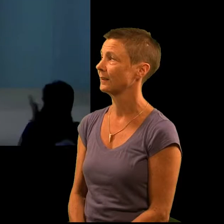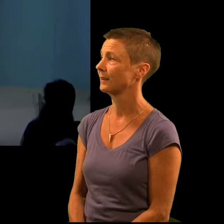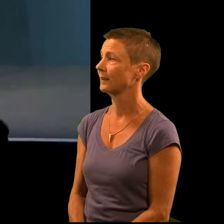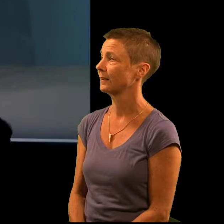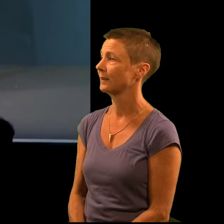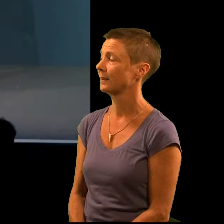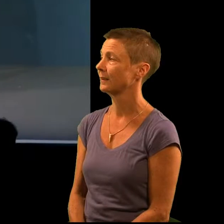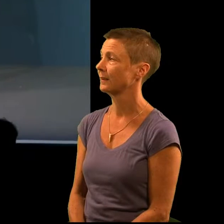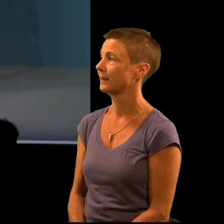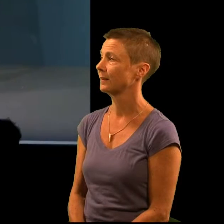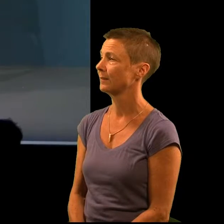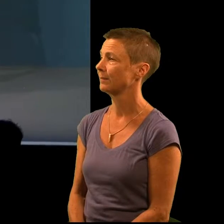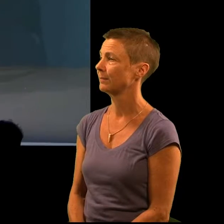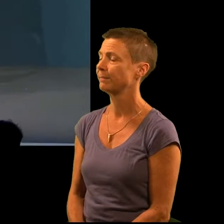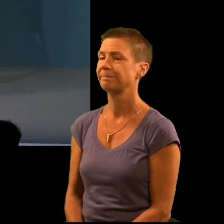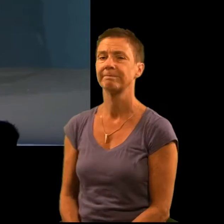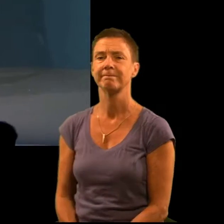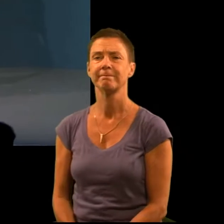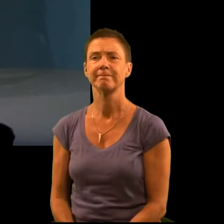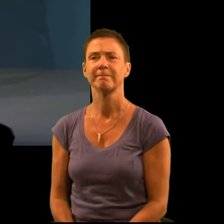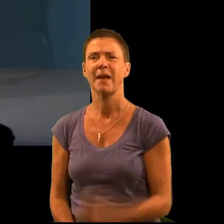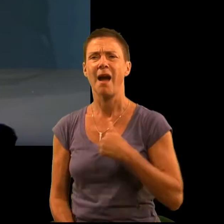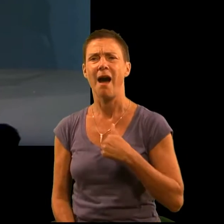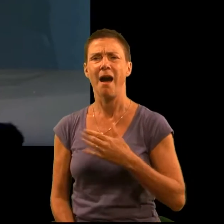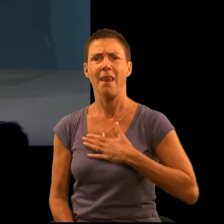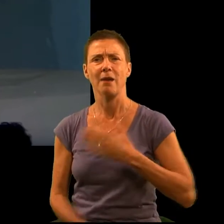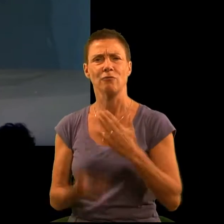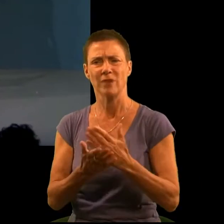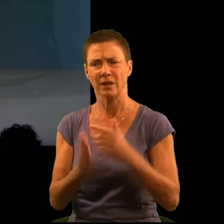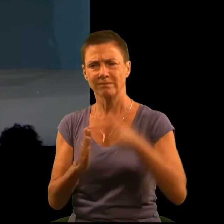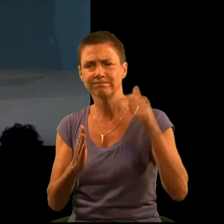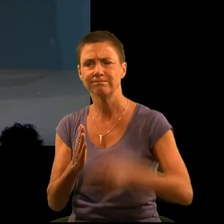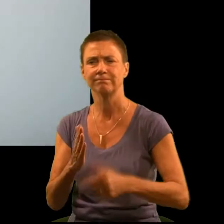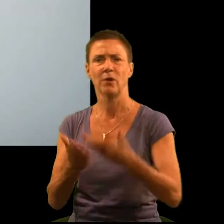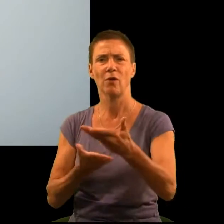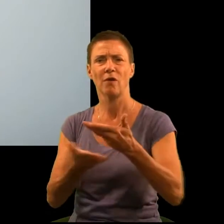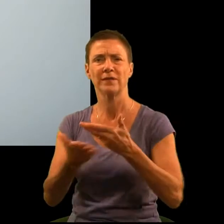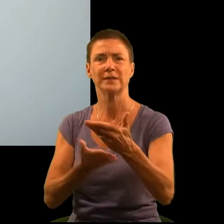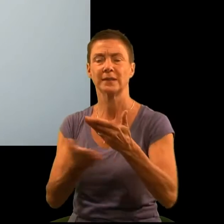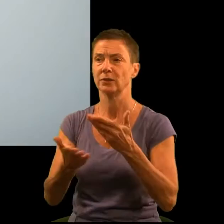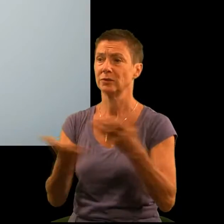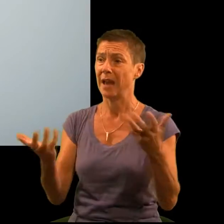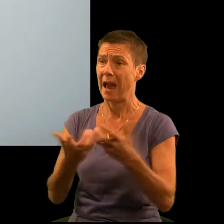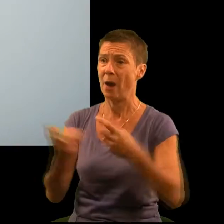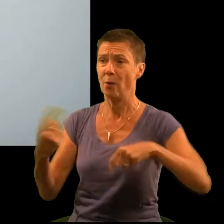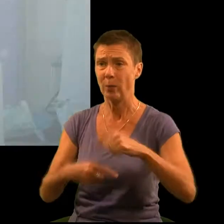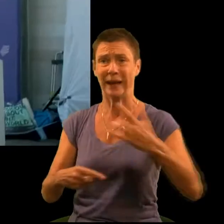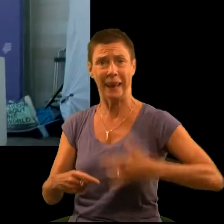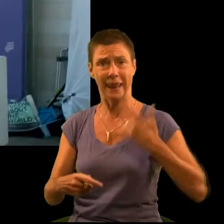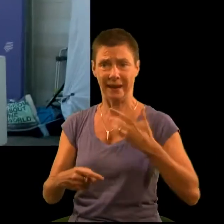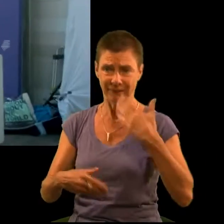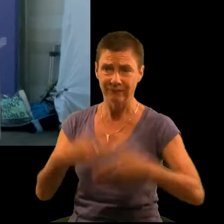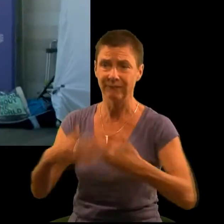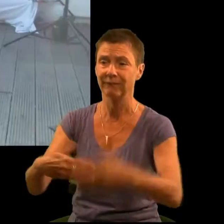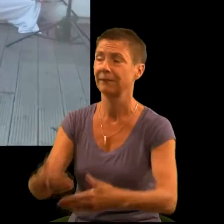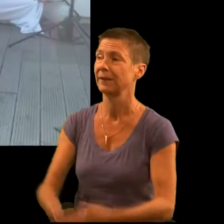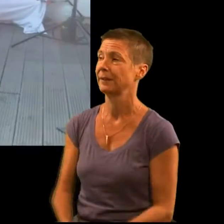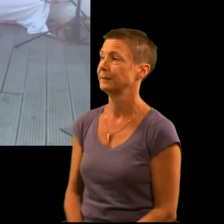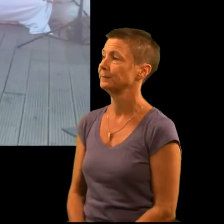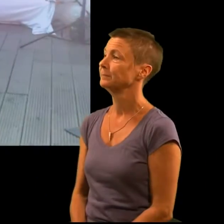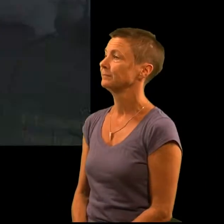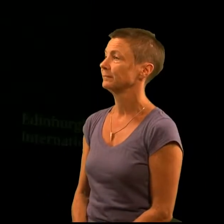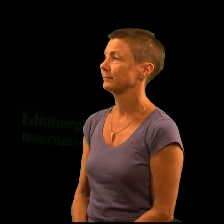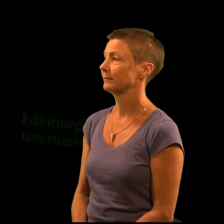I'm interested in conversations that deal with things that matter, but real, how do we live our lives?